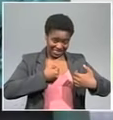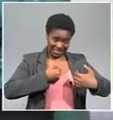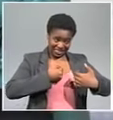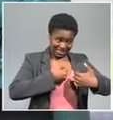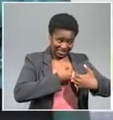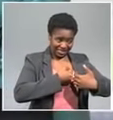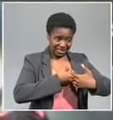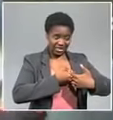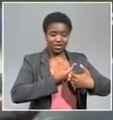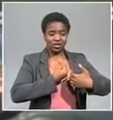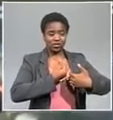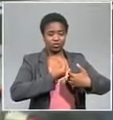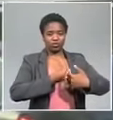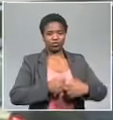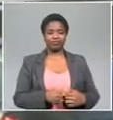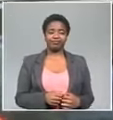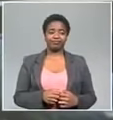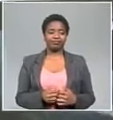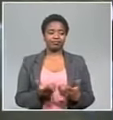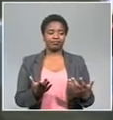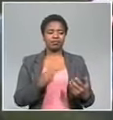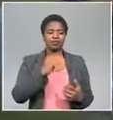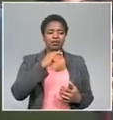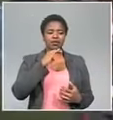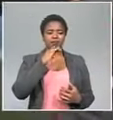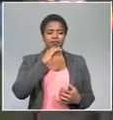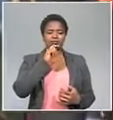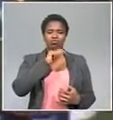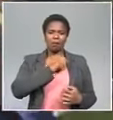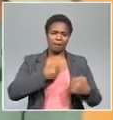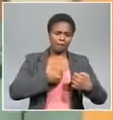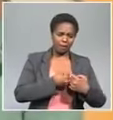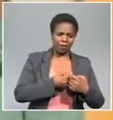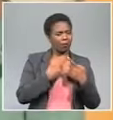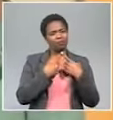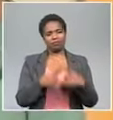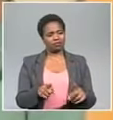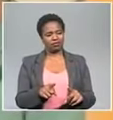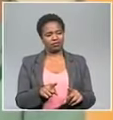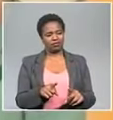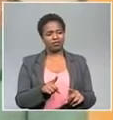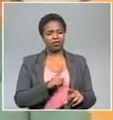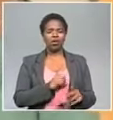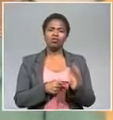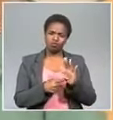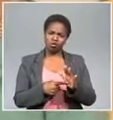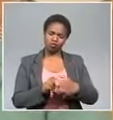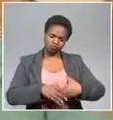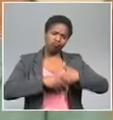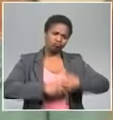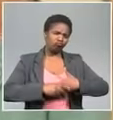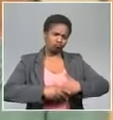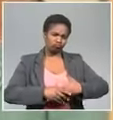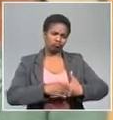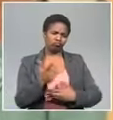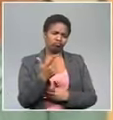bump. It turns out there was no Trump bump. Video footage shows him shaking